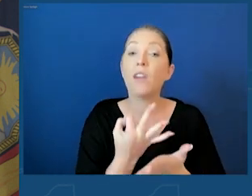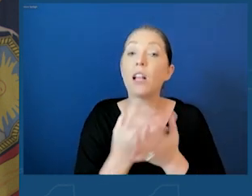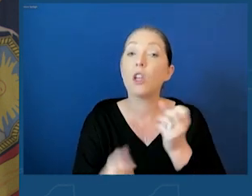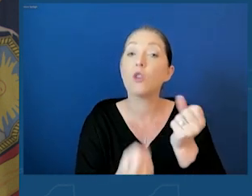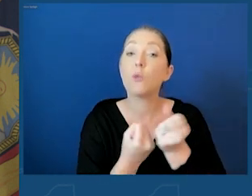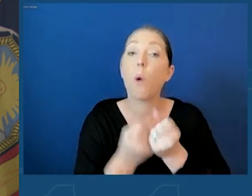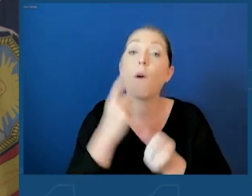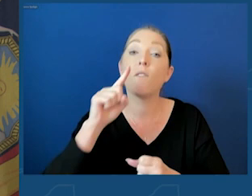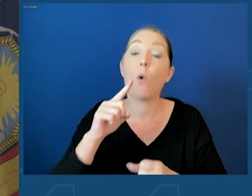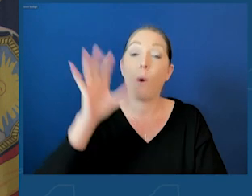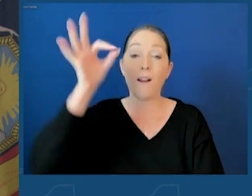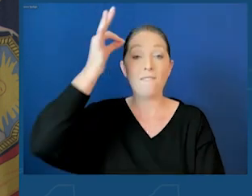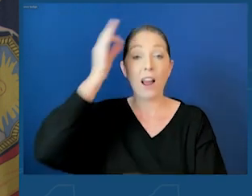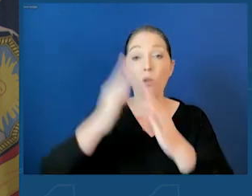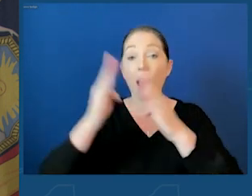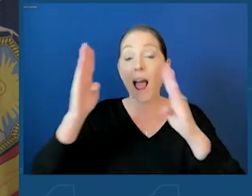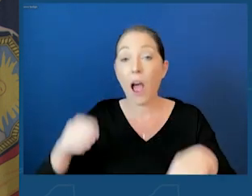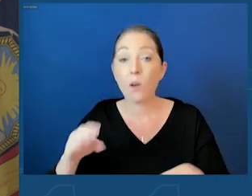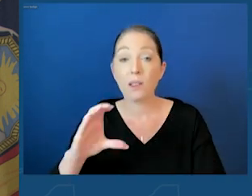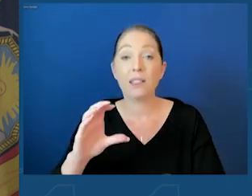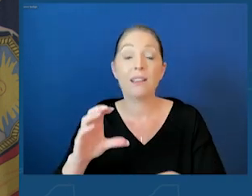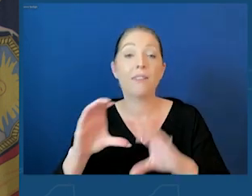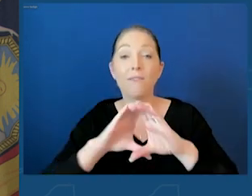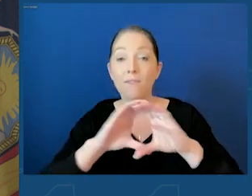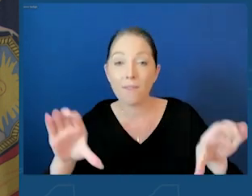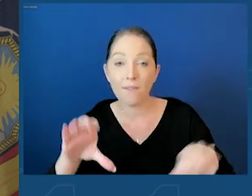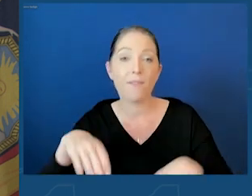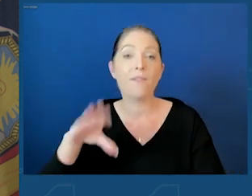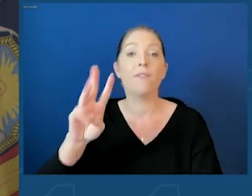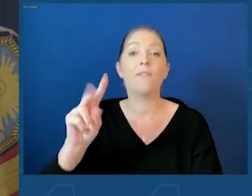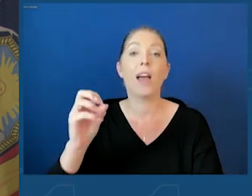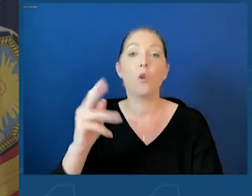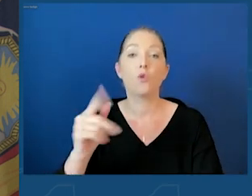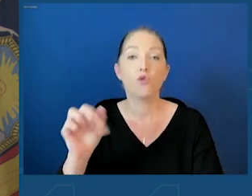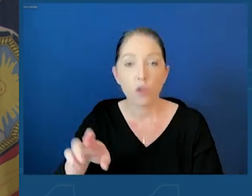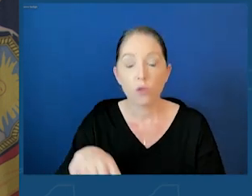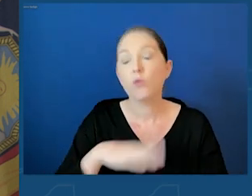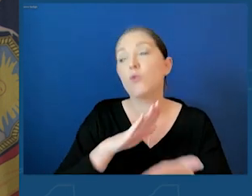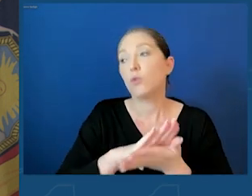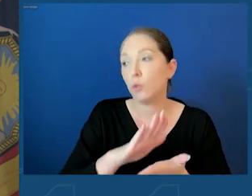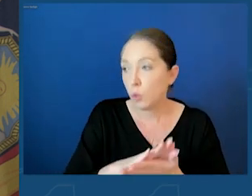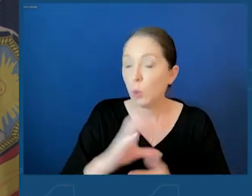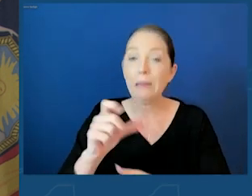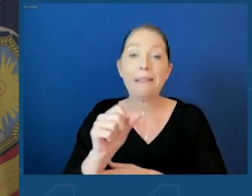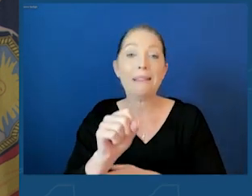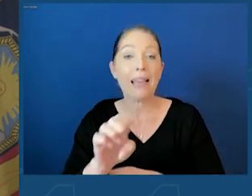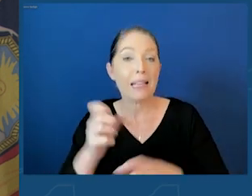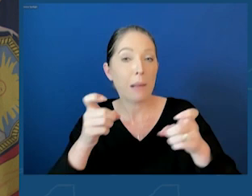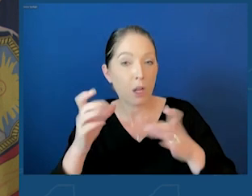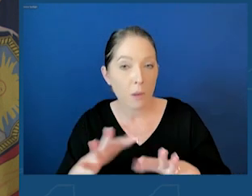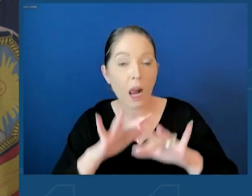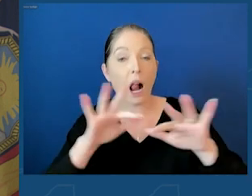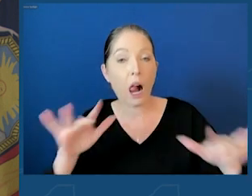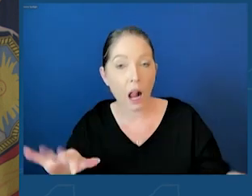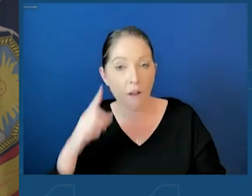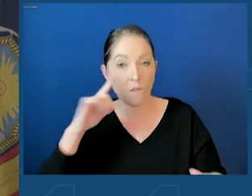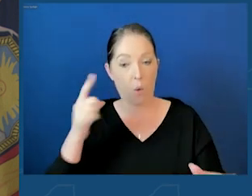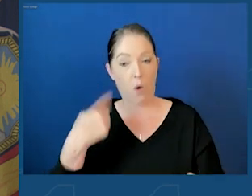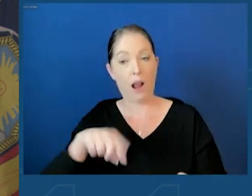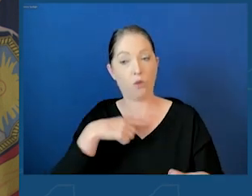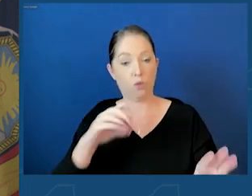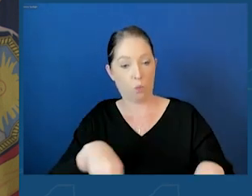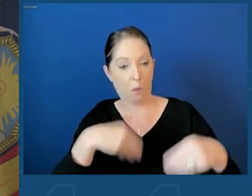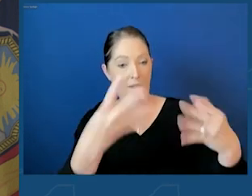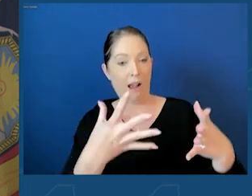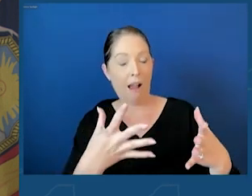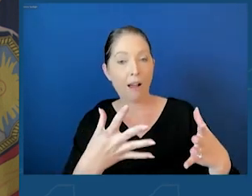vouchers, schools, healthcare, legal services, case management, and shelter for us to provide to these asylum seekers.